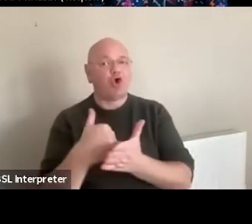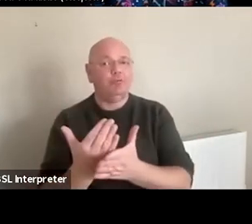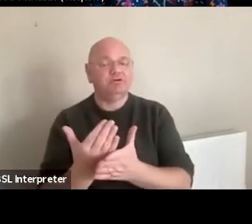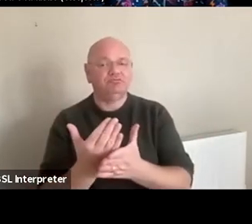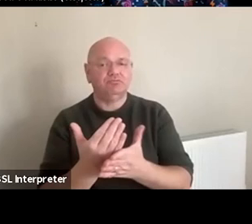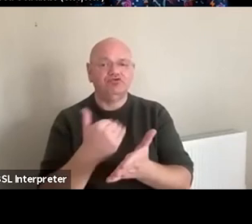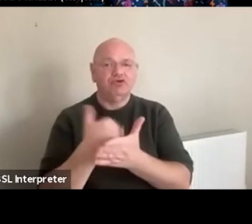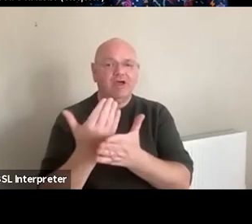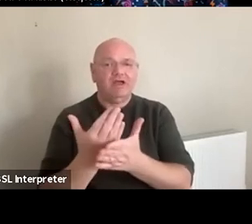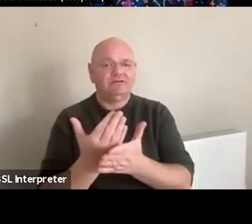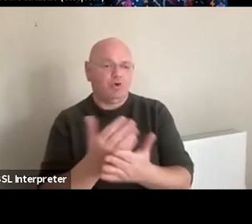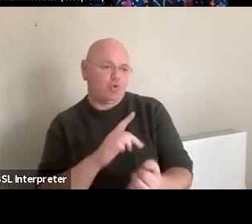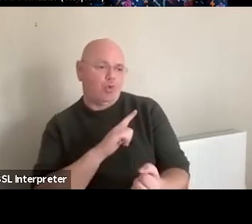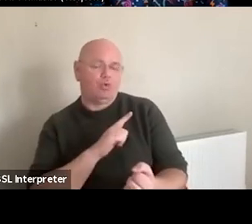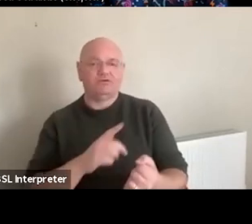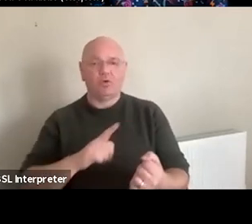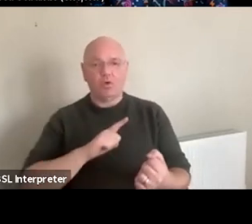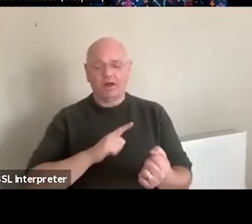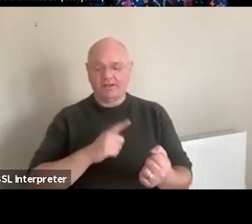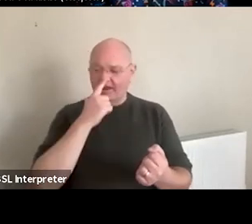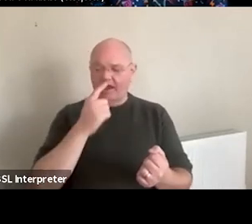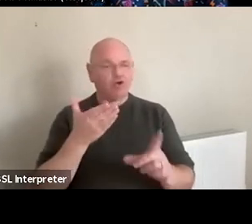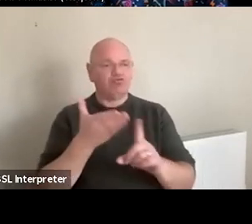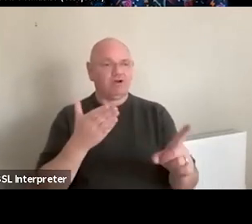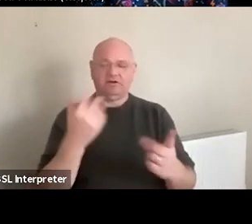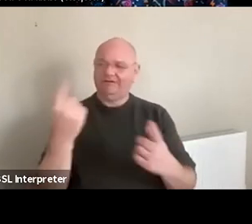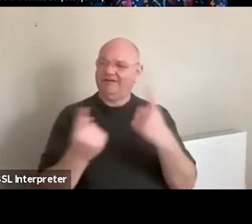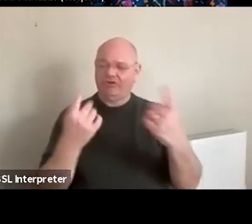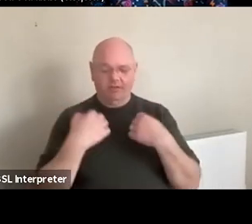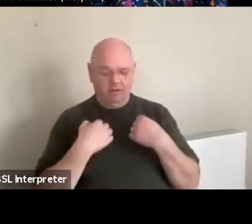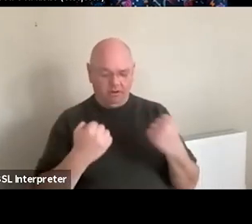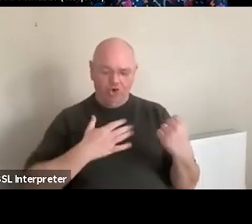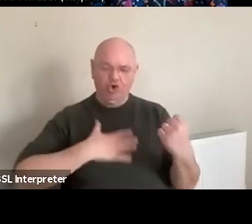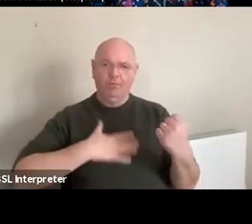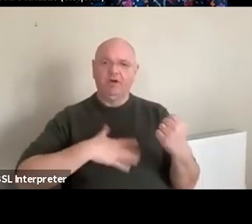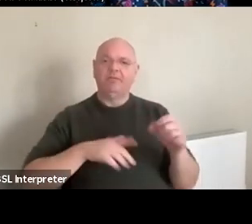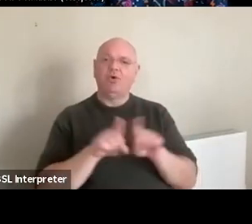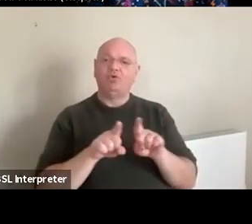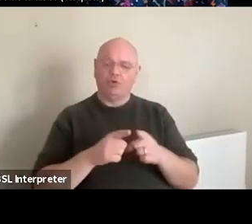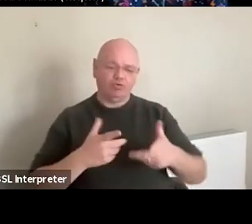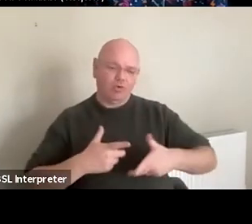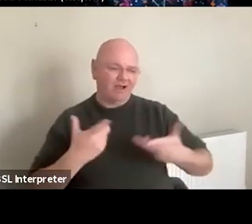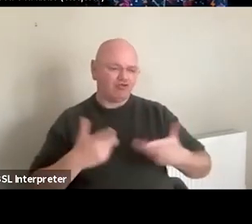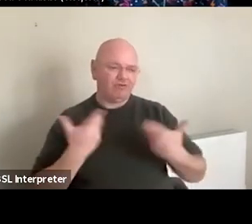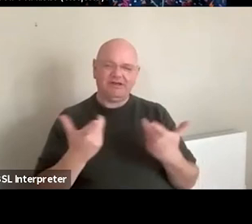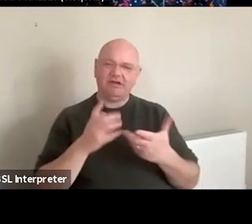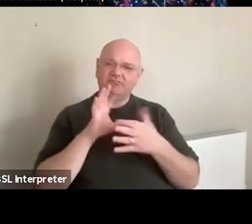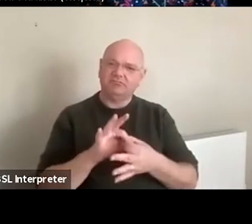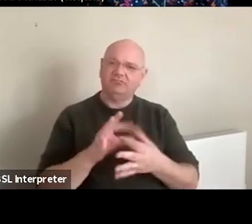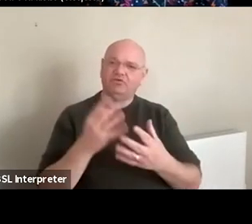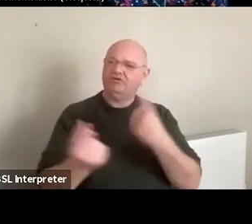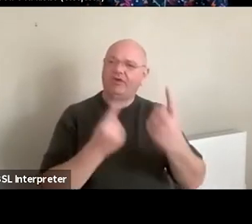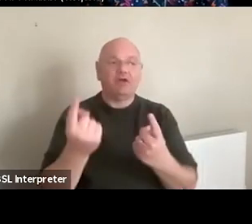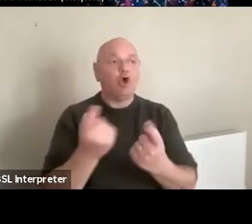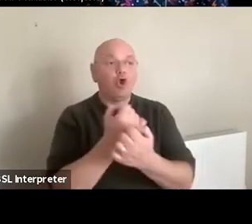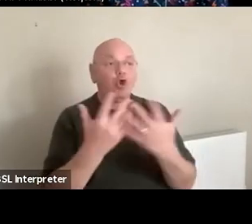in seeing each other's humanity and being angry now for each other, even if they didn't agree on a whole bunch of stuff. They